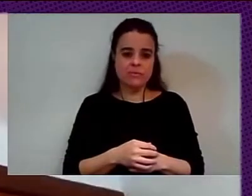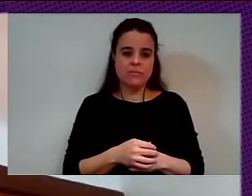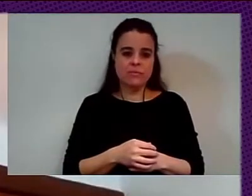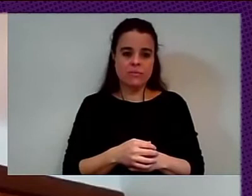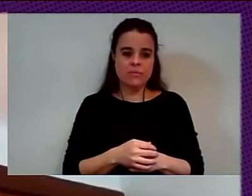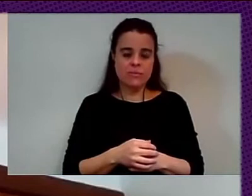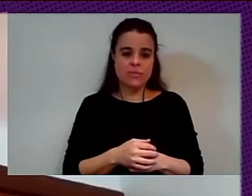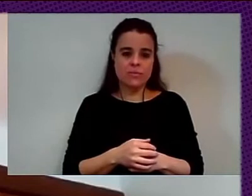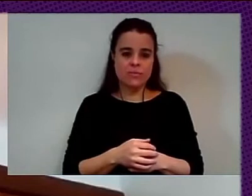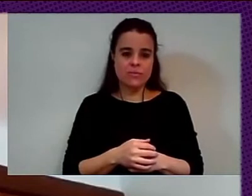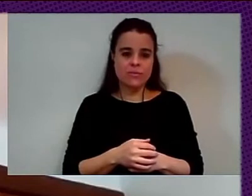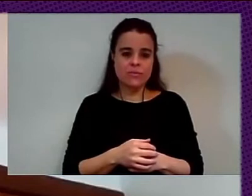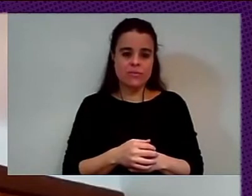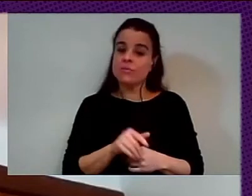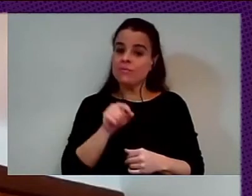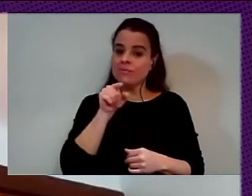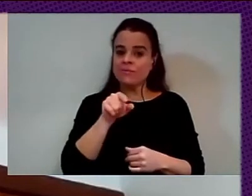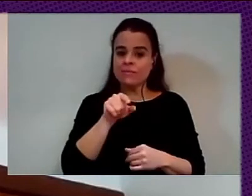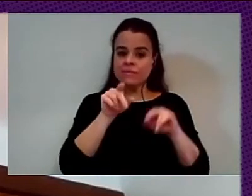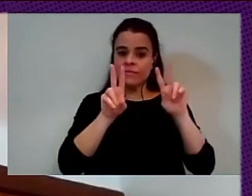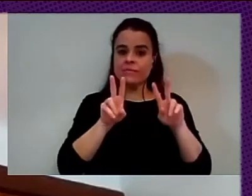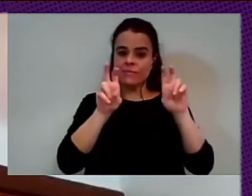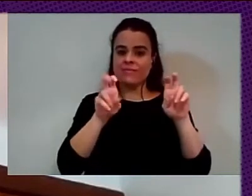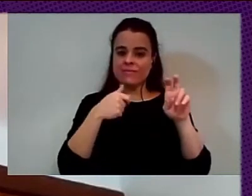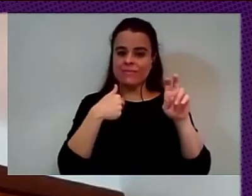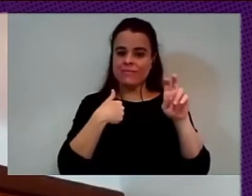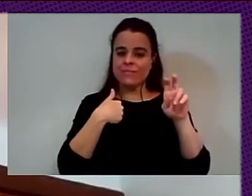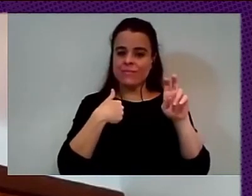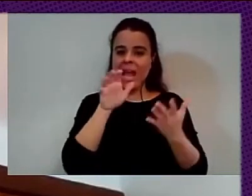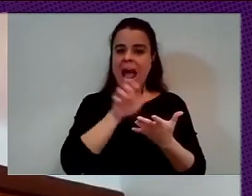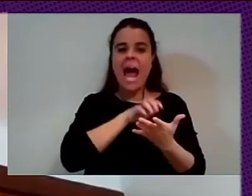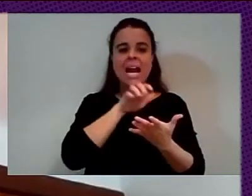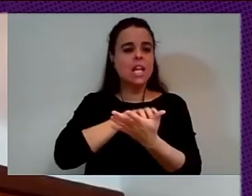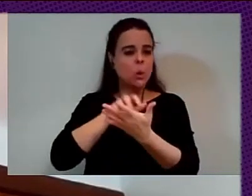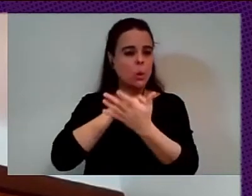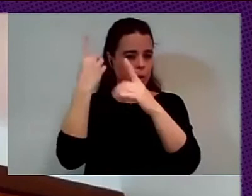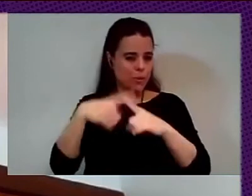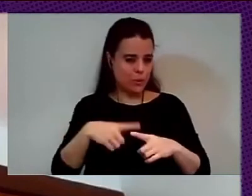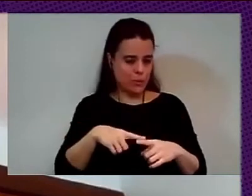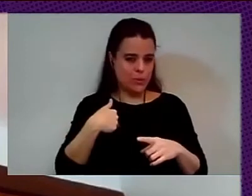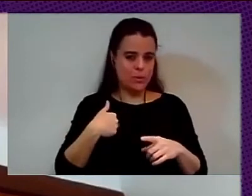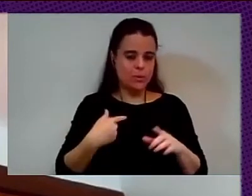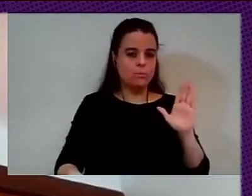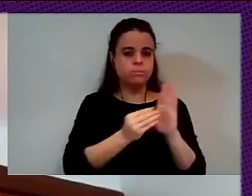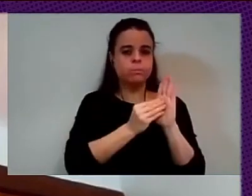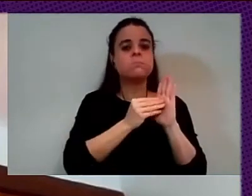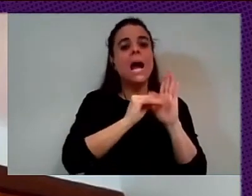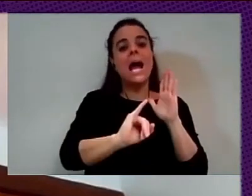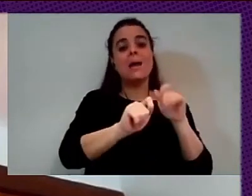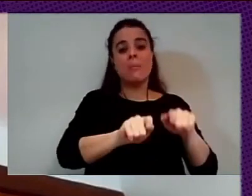and the Fediverse, they open source, free and open source, the platform itself. And by that, I mean the software that's running